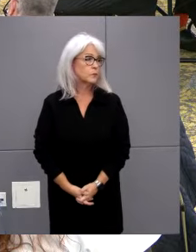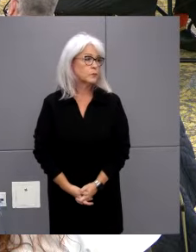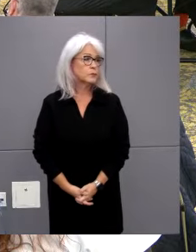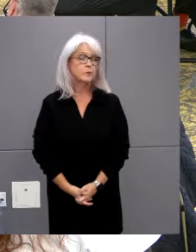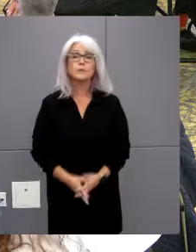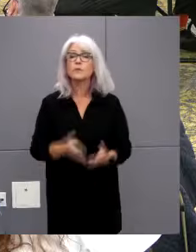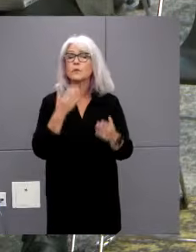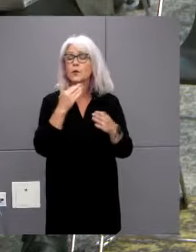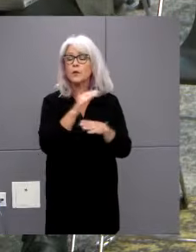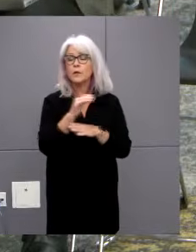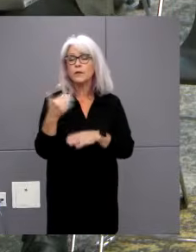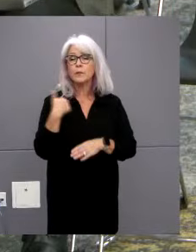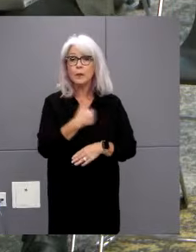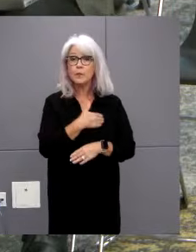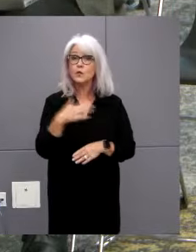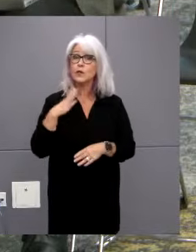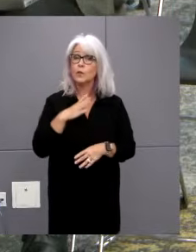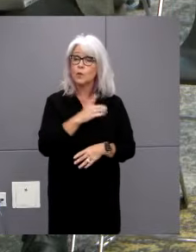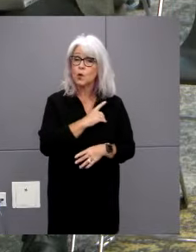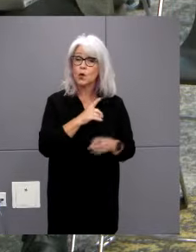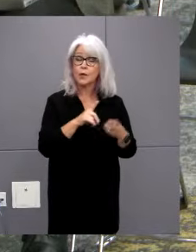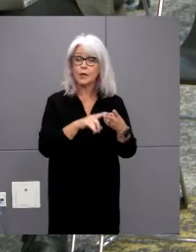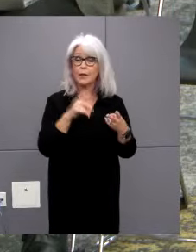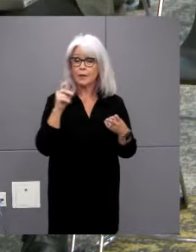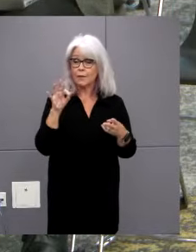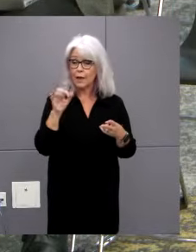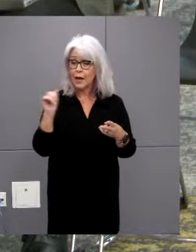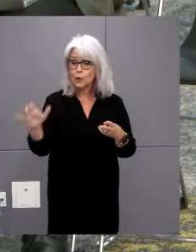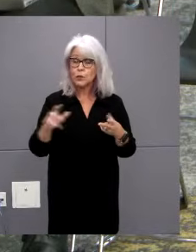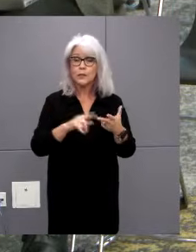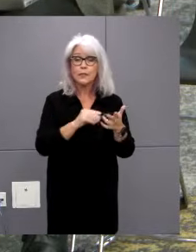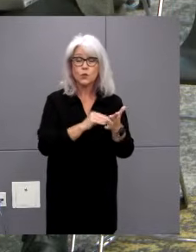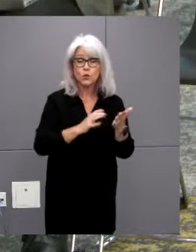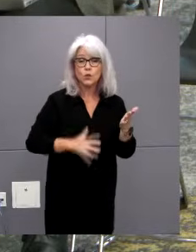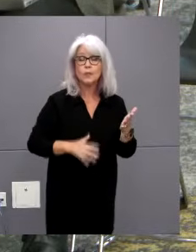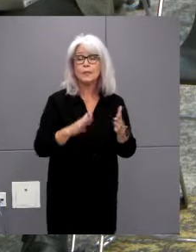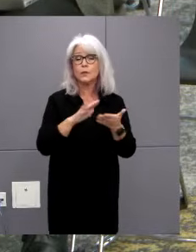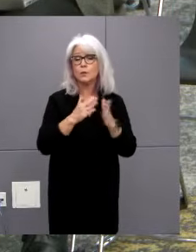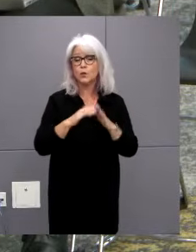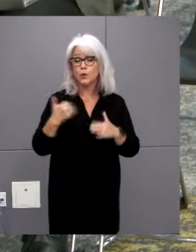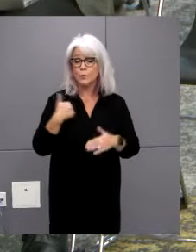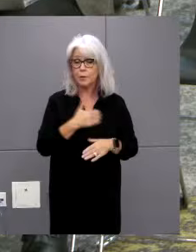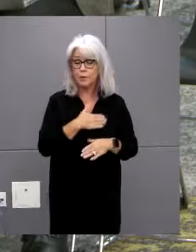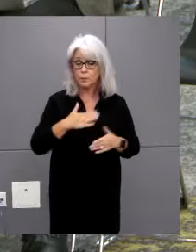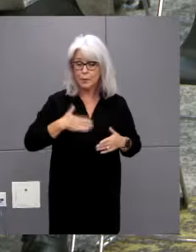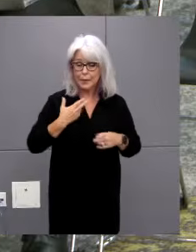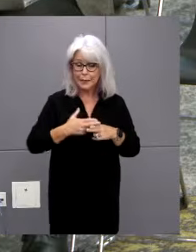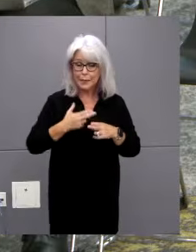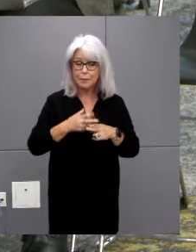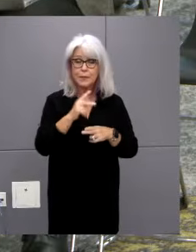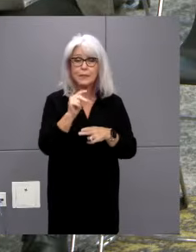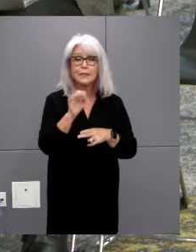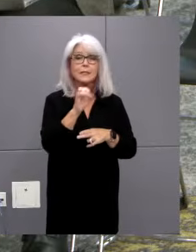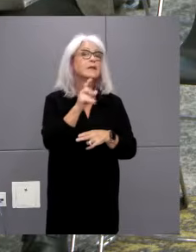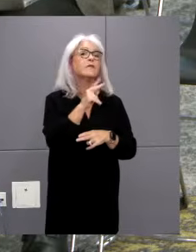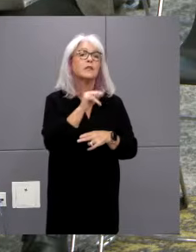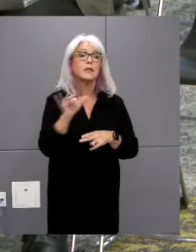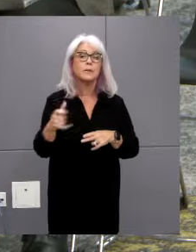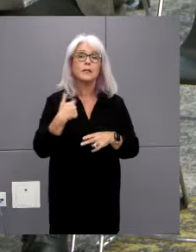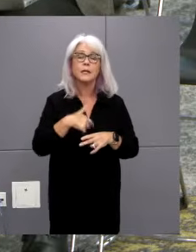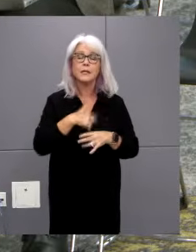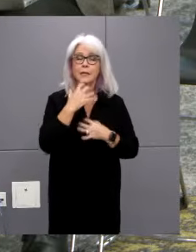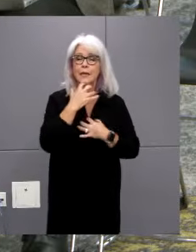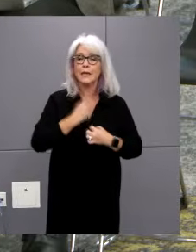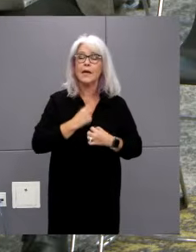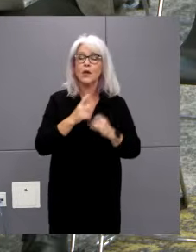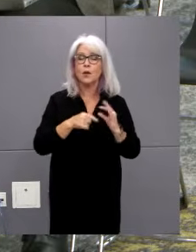Good evening, members of the board, faculty, students, and community members. My name is Tiffany Morris, and I'm here tonight because I care deeply about